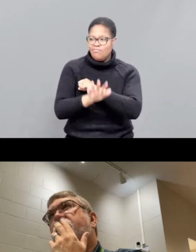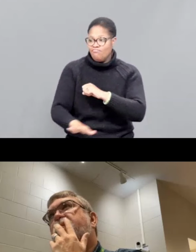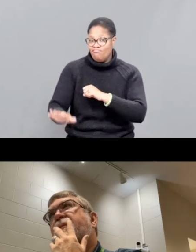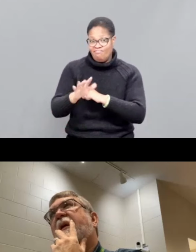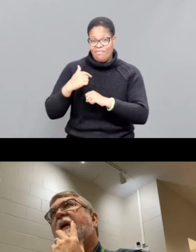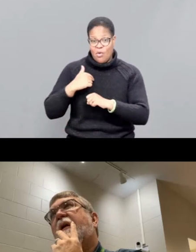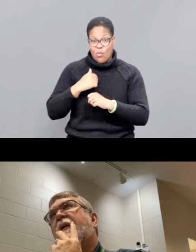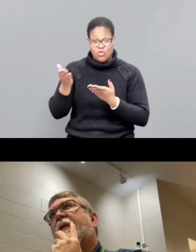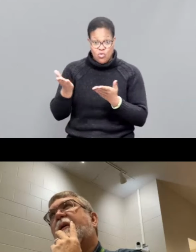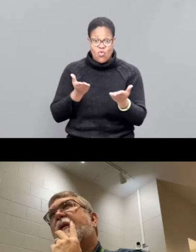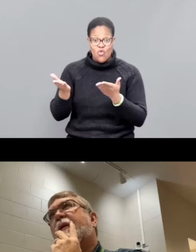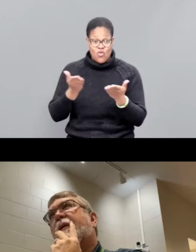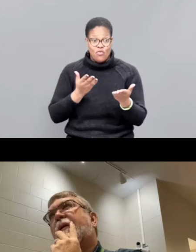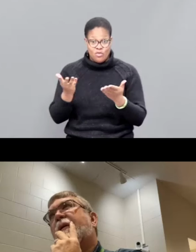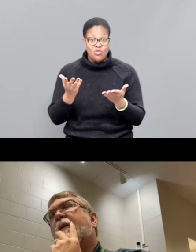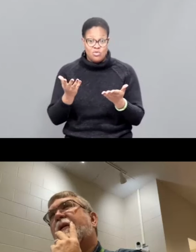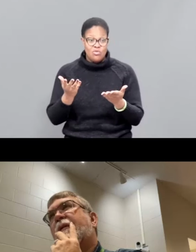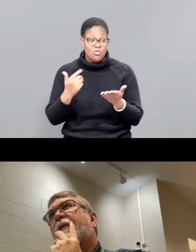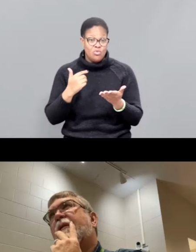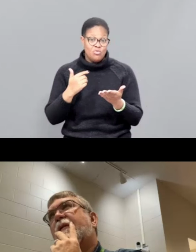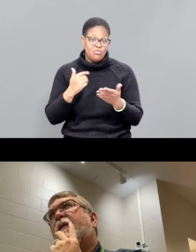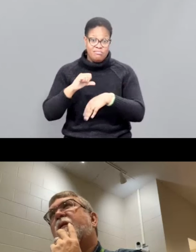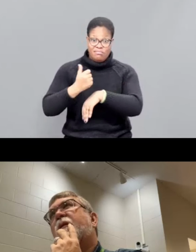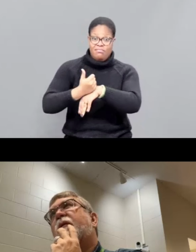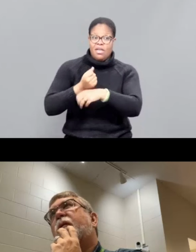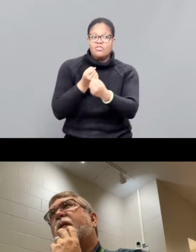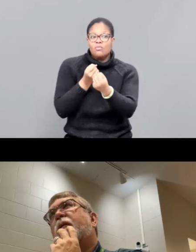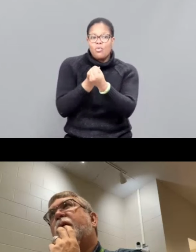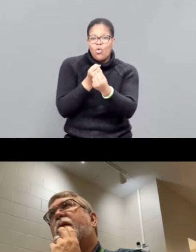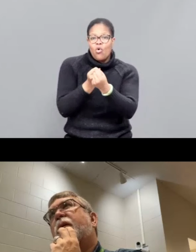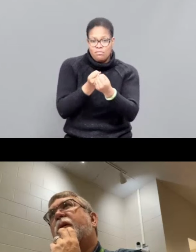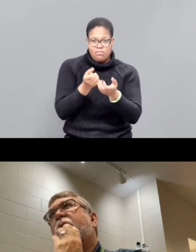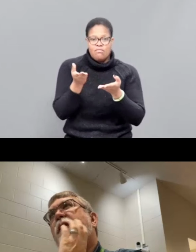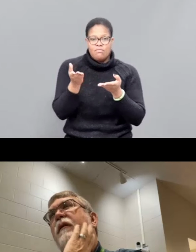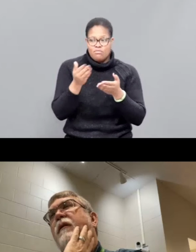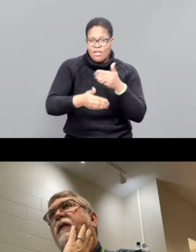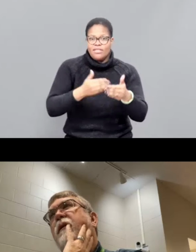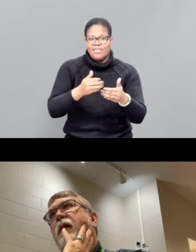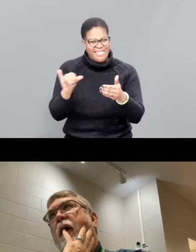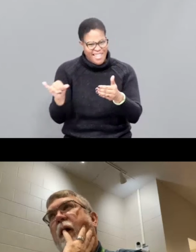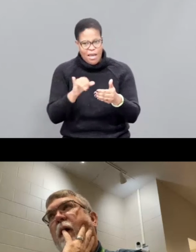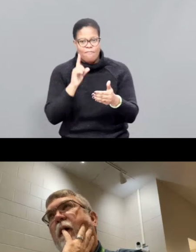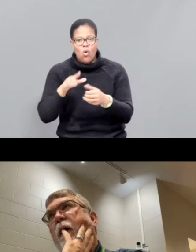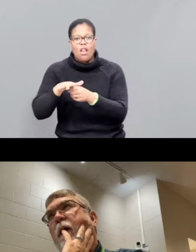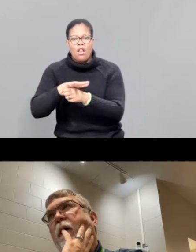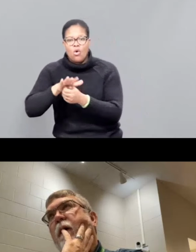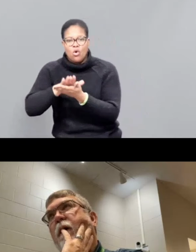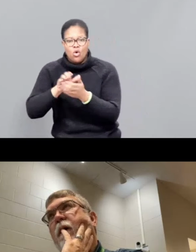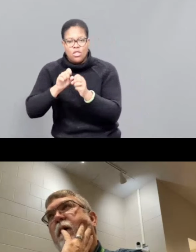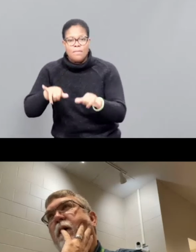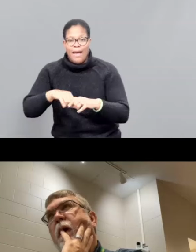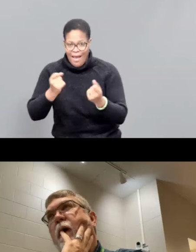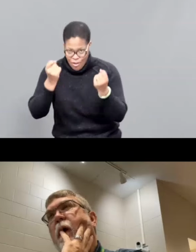to put together a support process like we do for local school systems. And